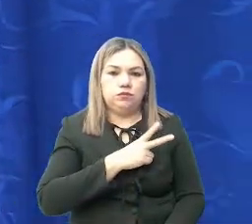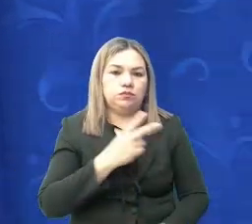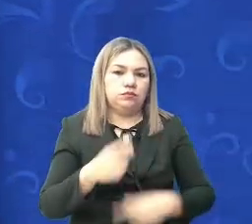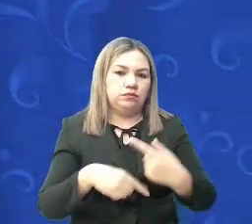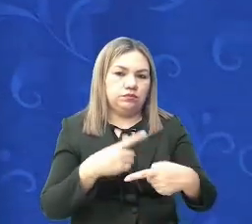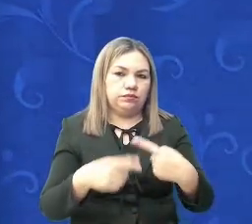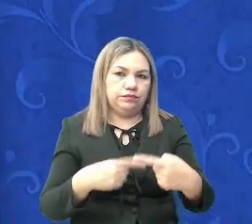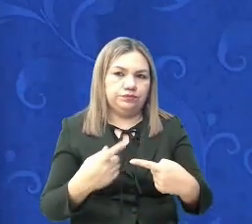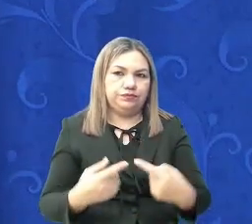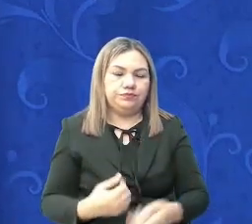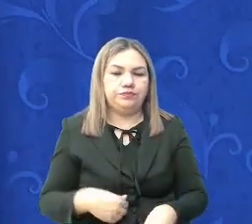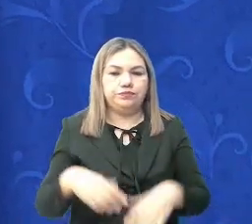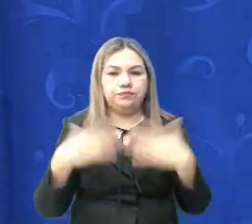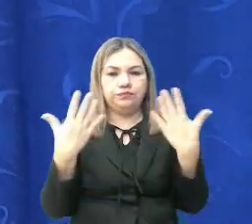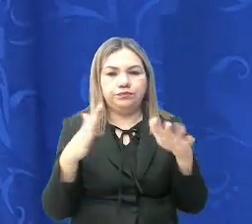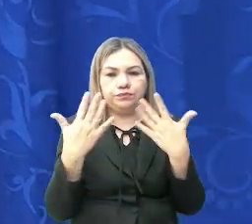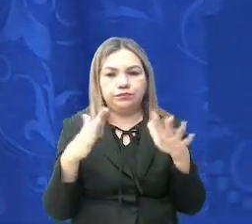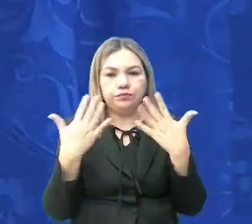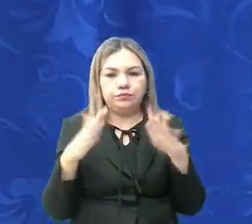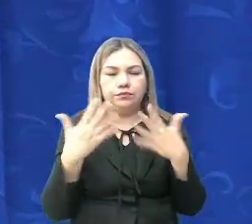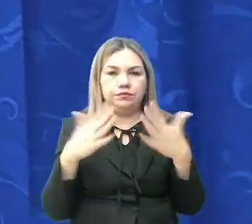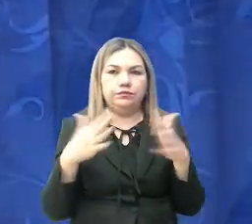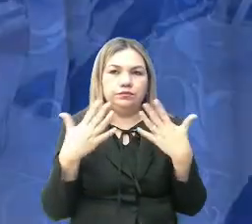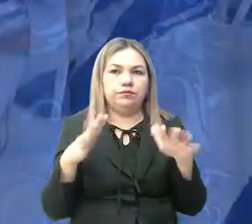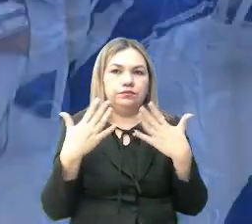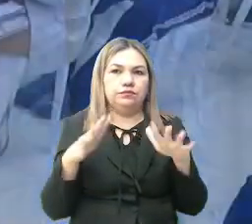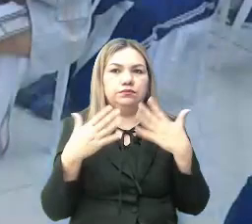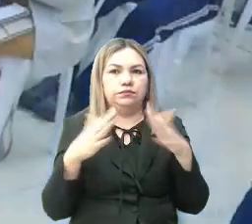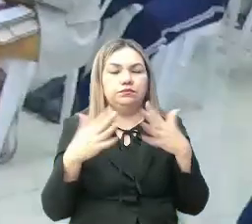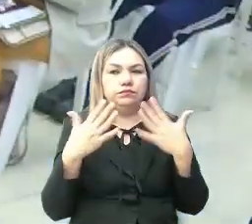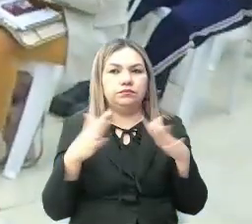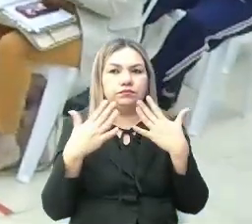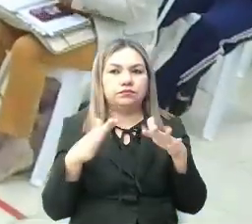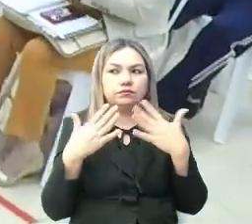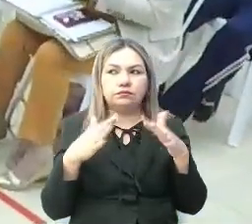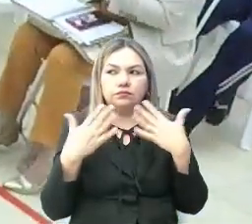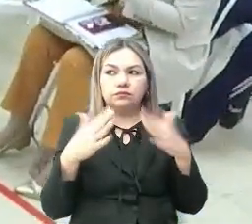life. How many of you give a great round of applause to the Lord?